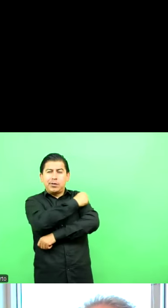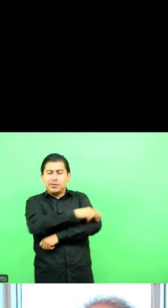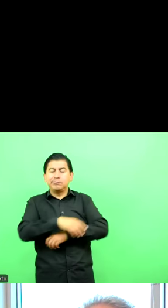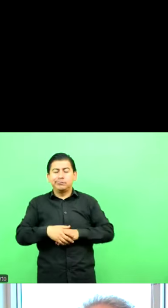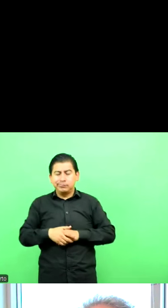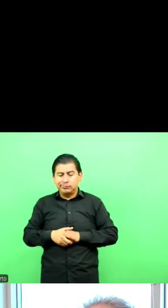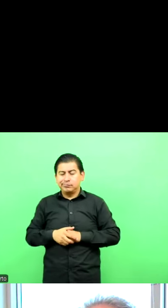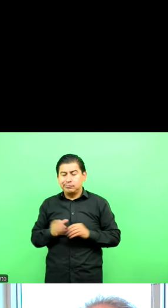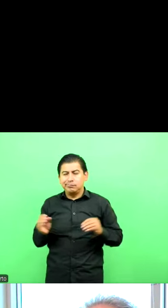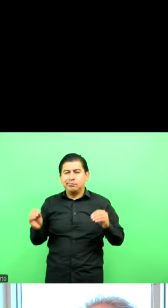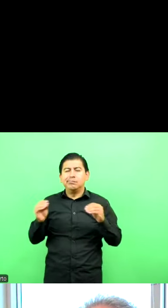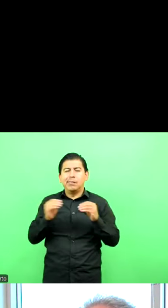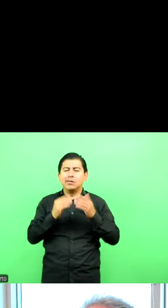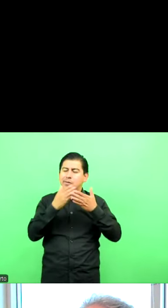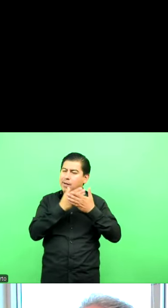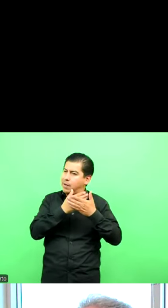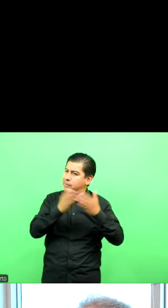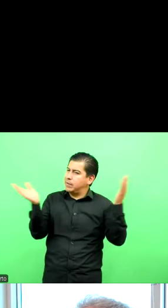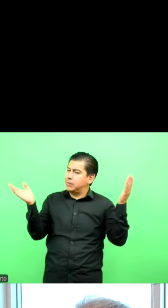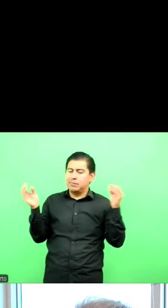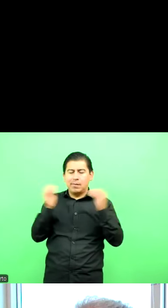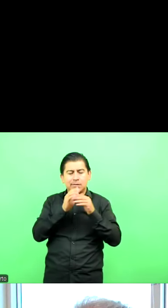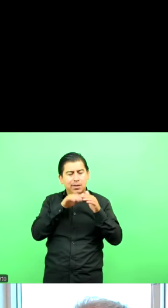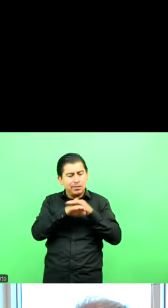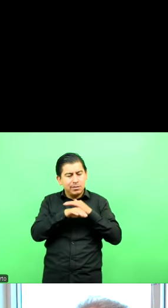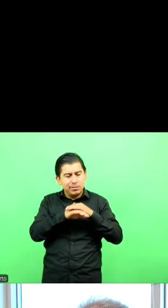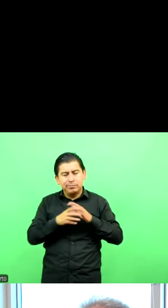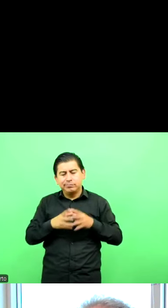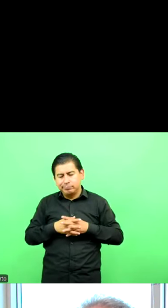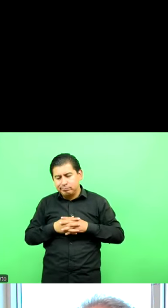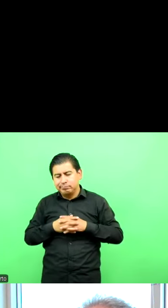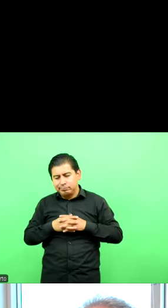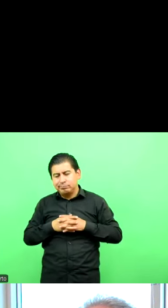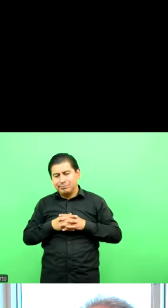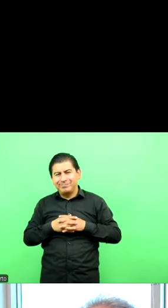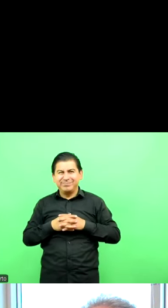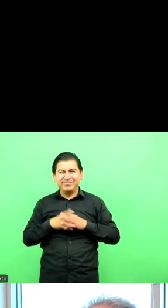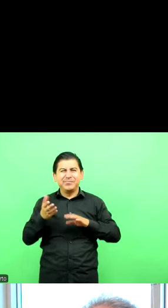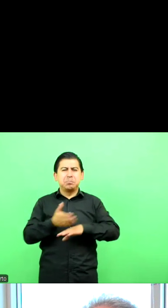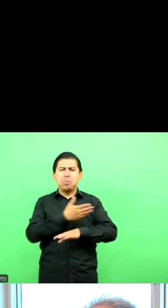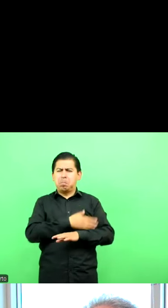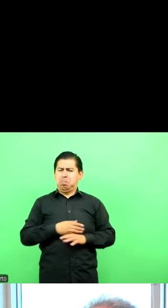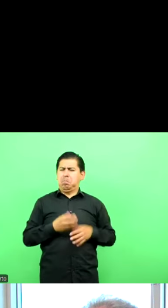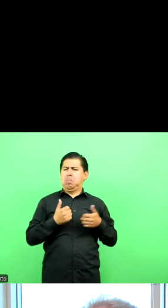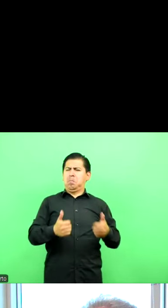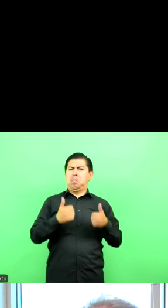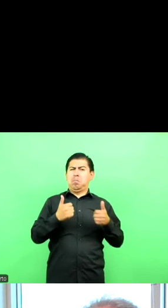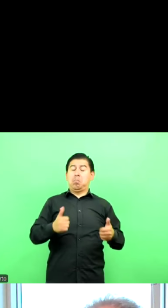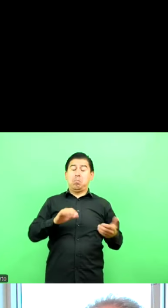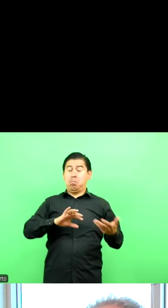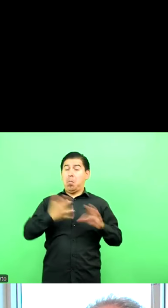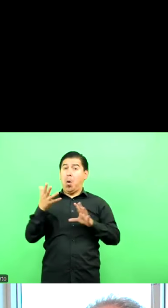cycle. And resilience of what? We need to